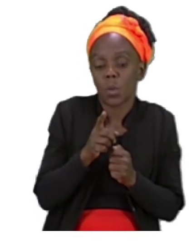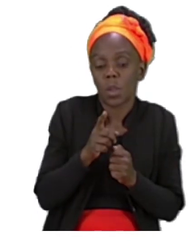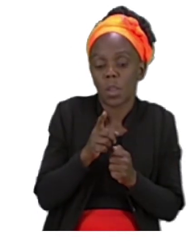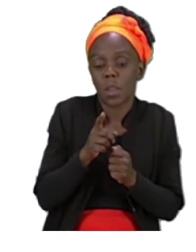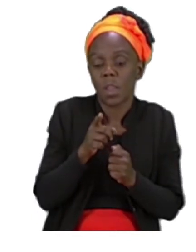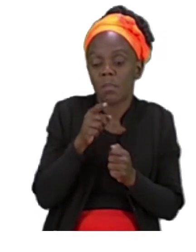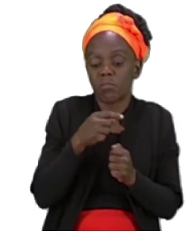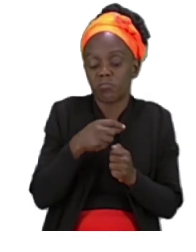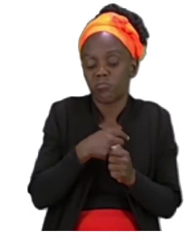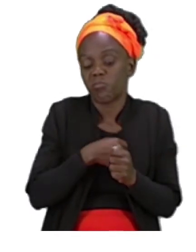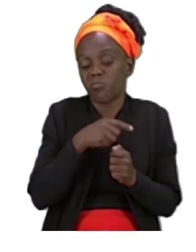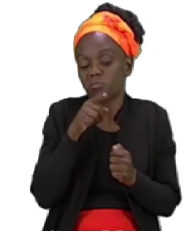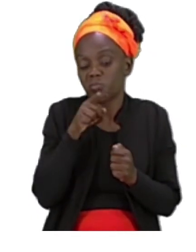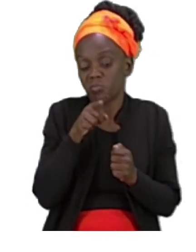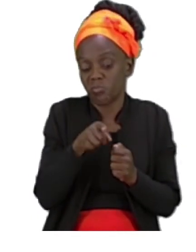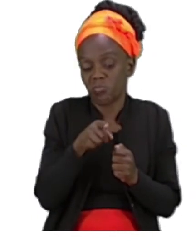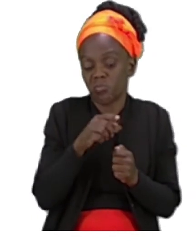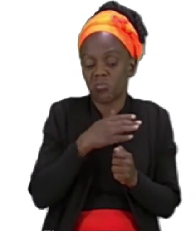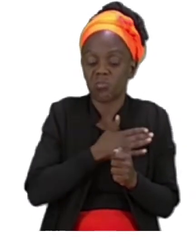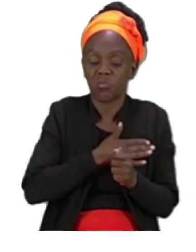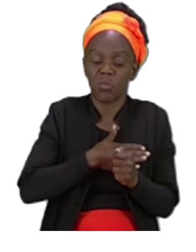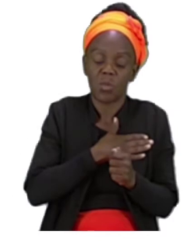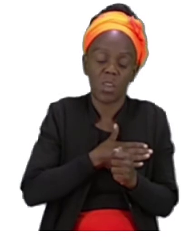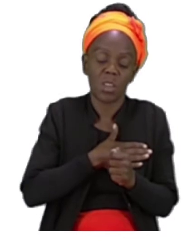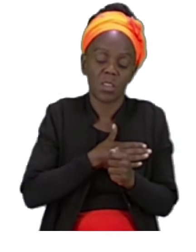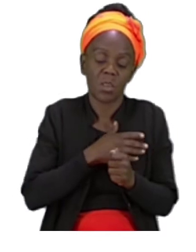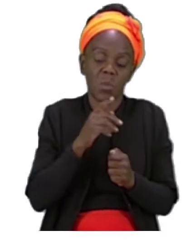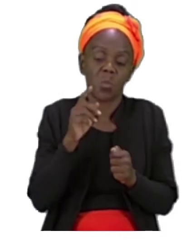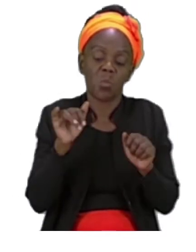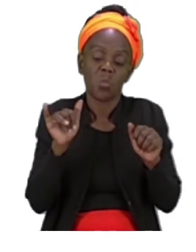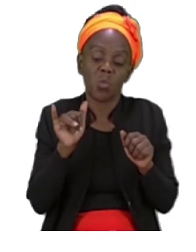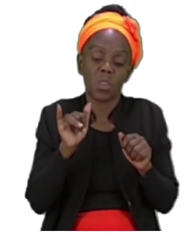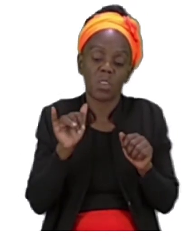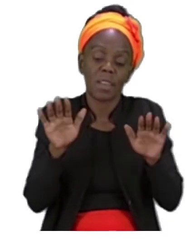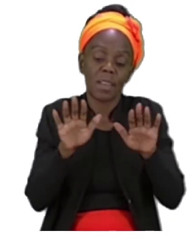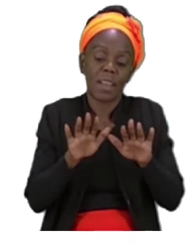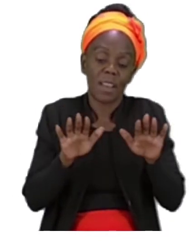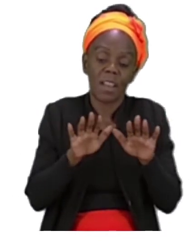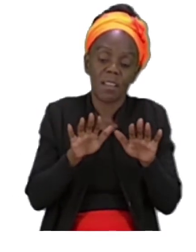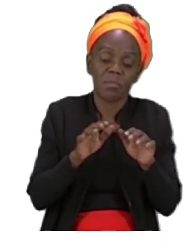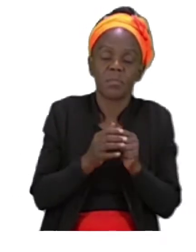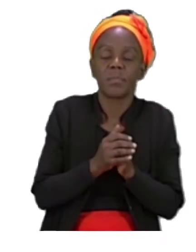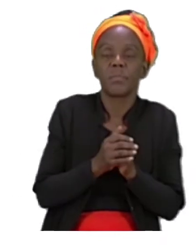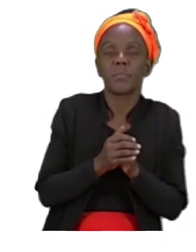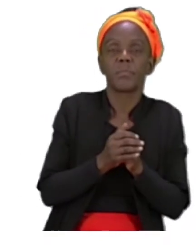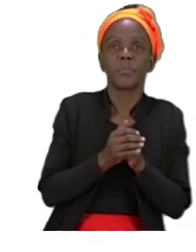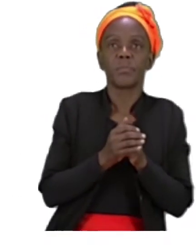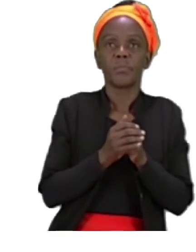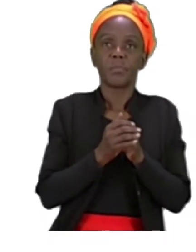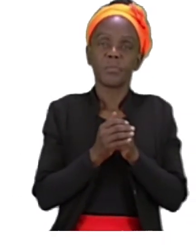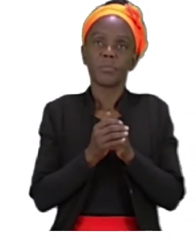this case, my friend likes the color red. So I am going to